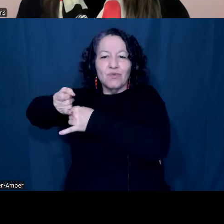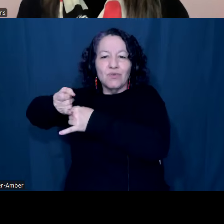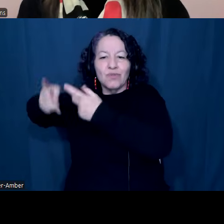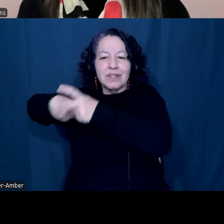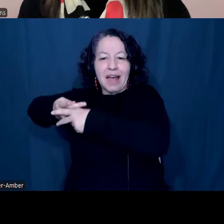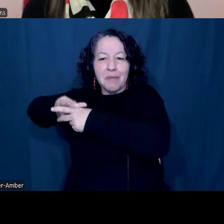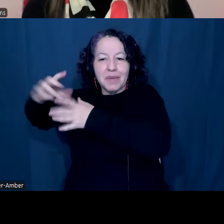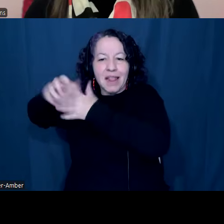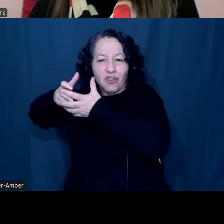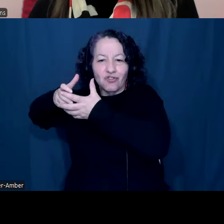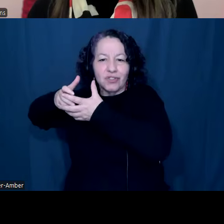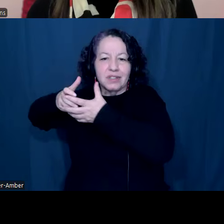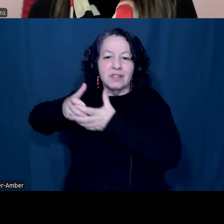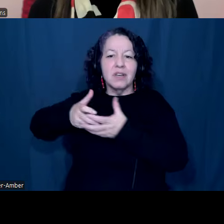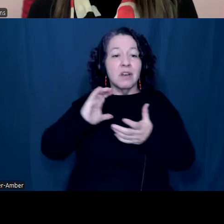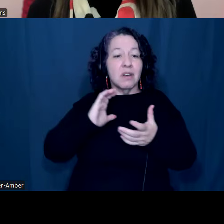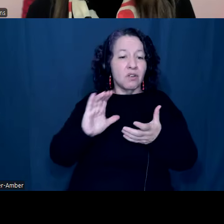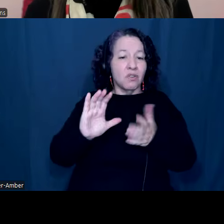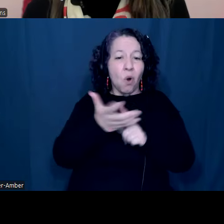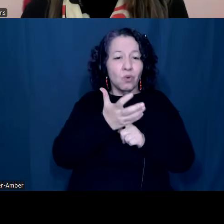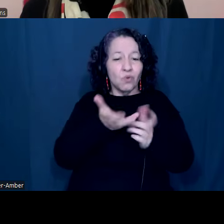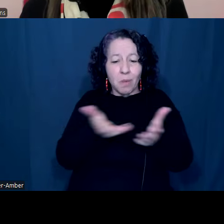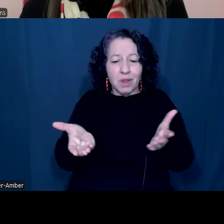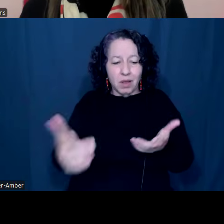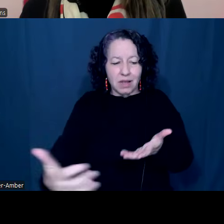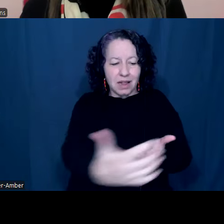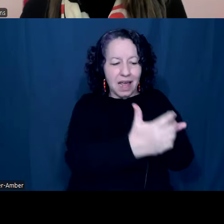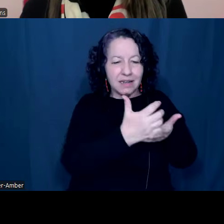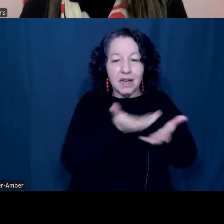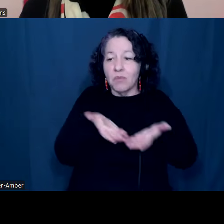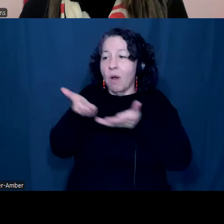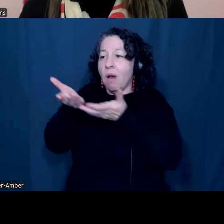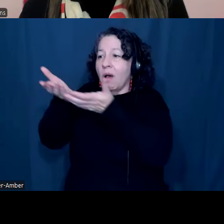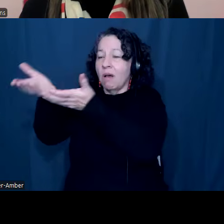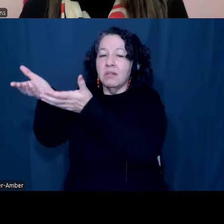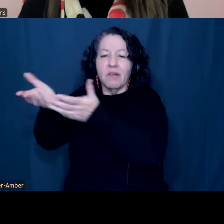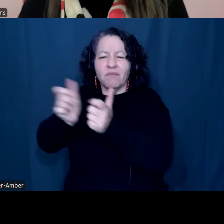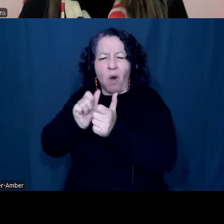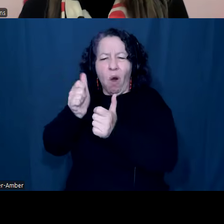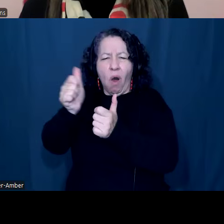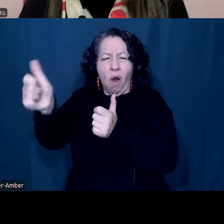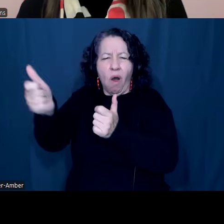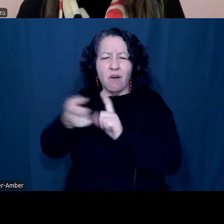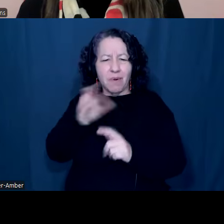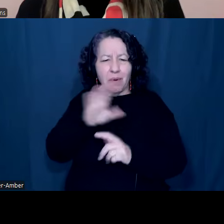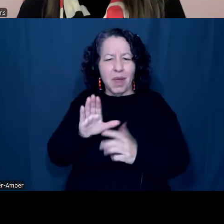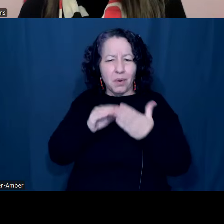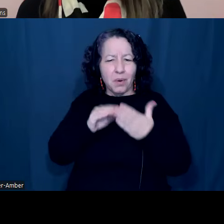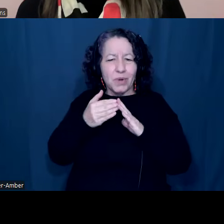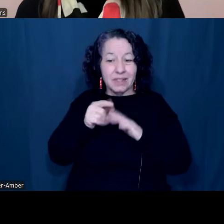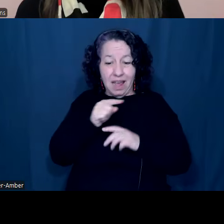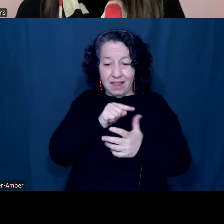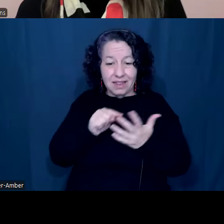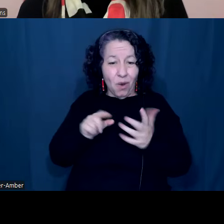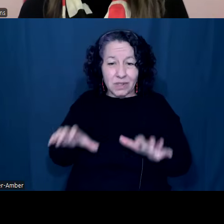collected and cataloged far from their communities. These actions were often